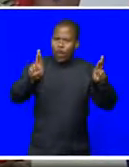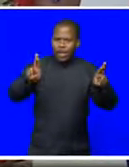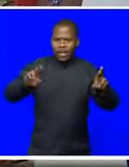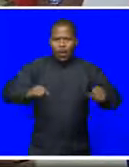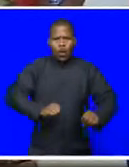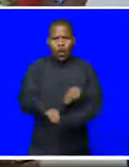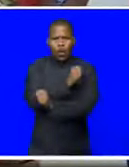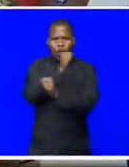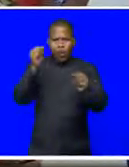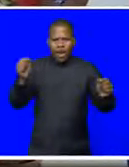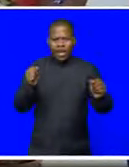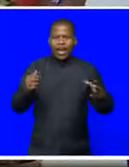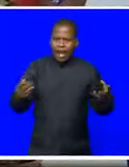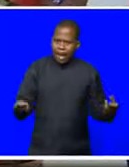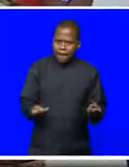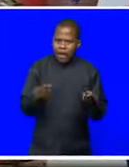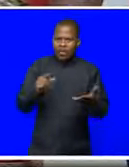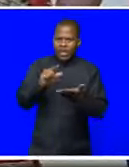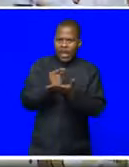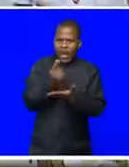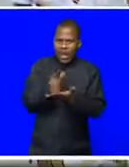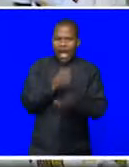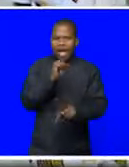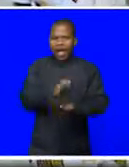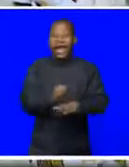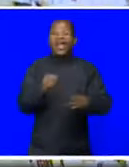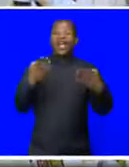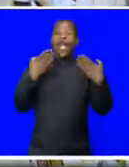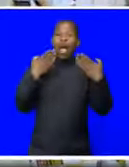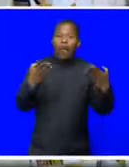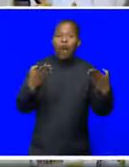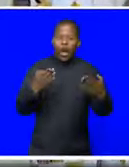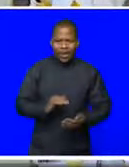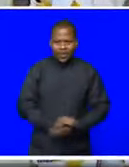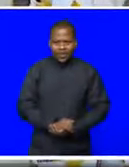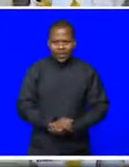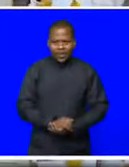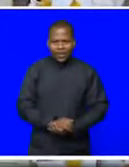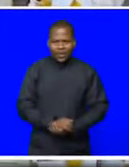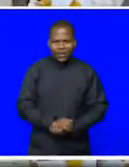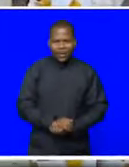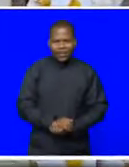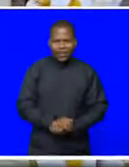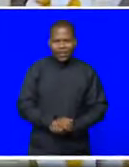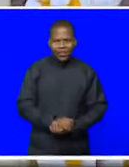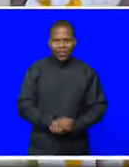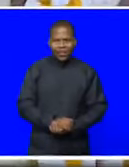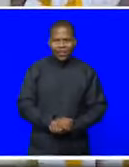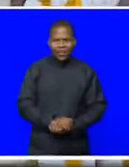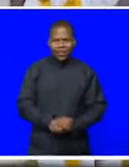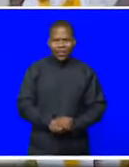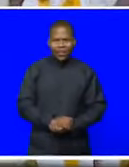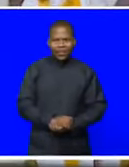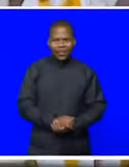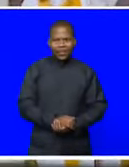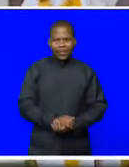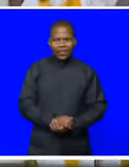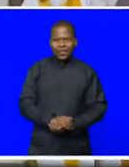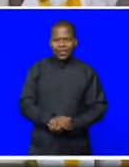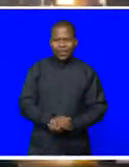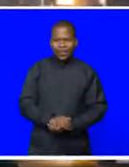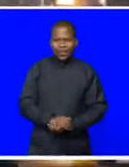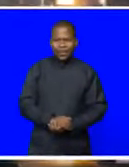people of Ghana. I thank you. On the news, I'm Sandile Makanya reporting from Lozita Palace.